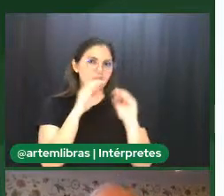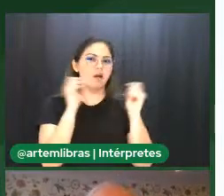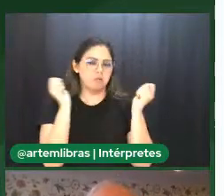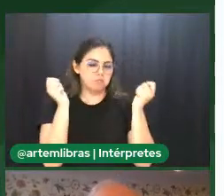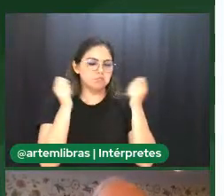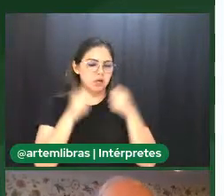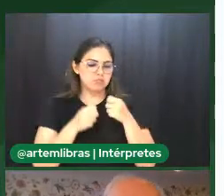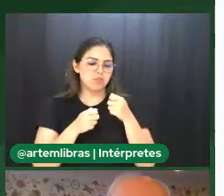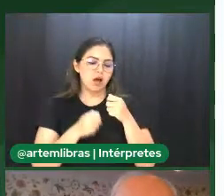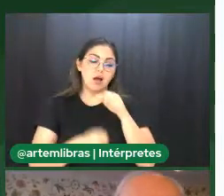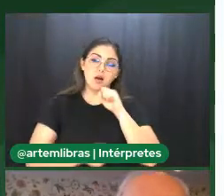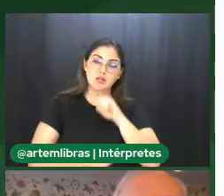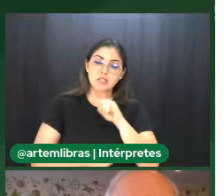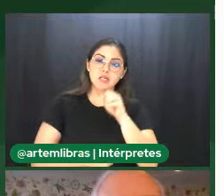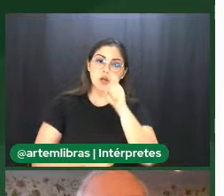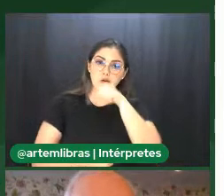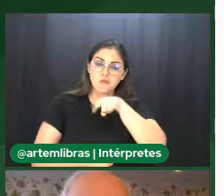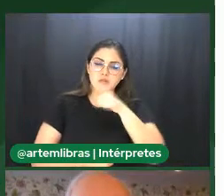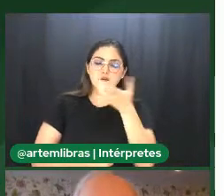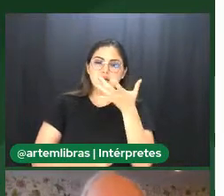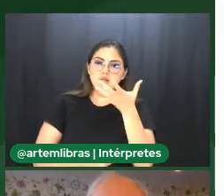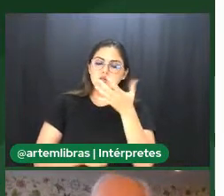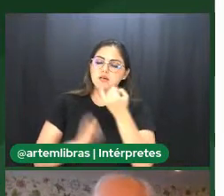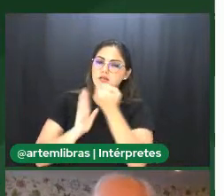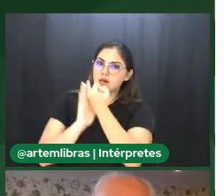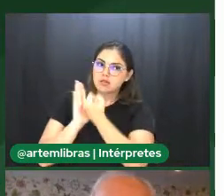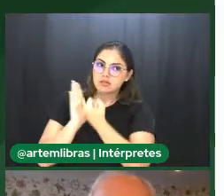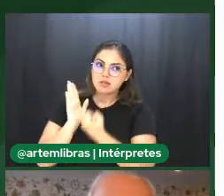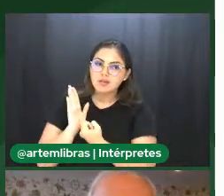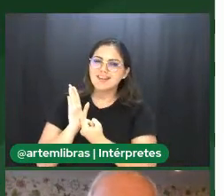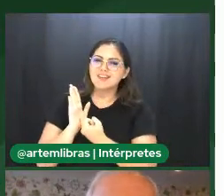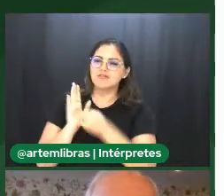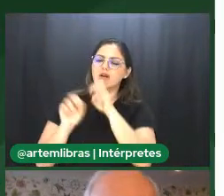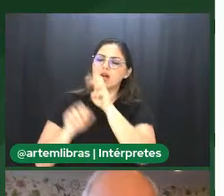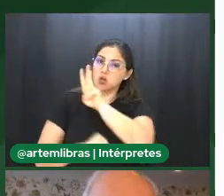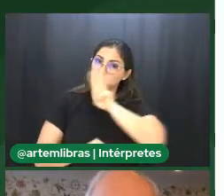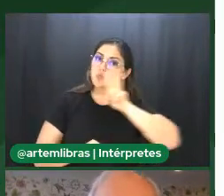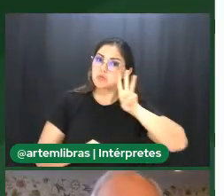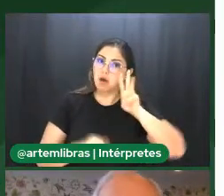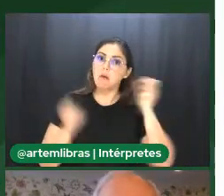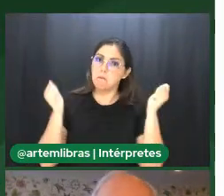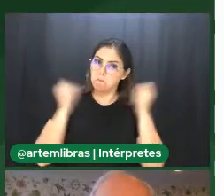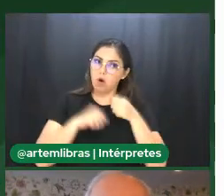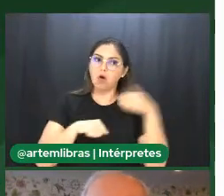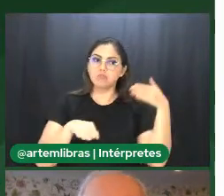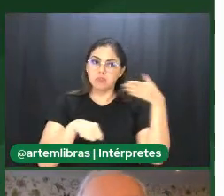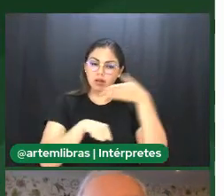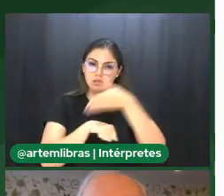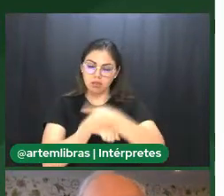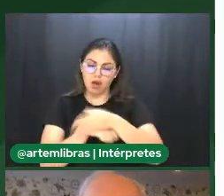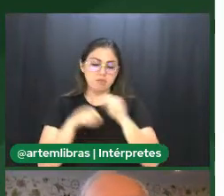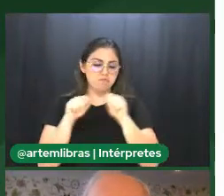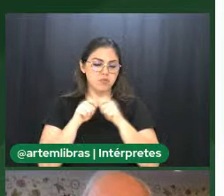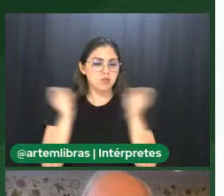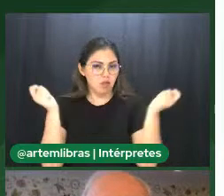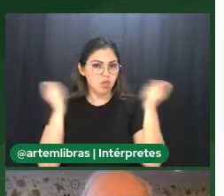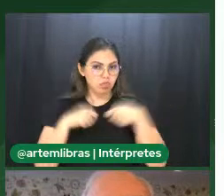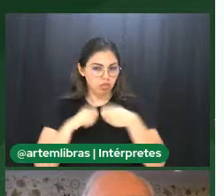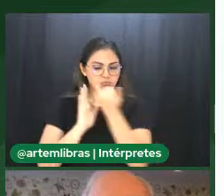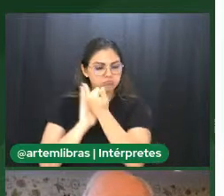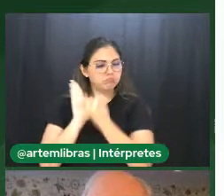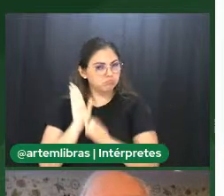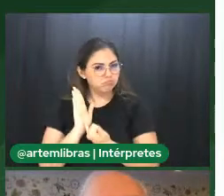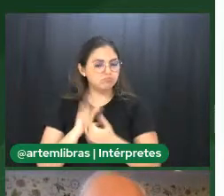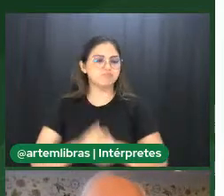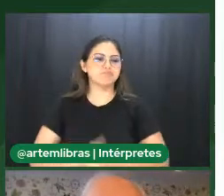in the next hour or two, I'll be sending out the next note in a few hours from now. Join or follow our Twitter